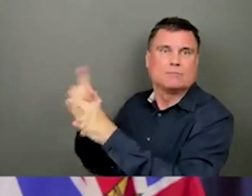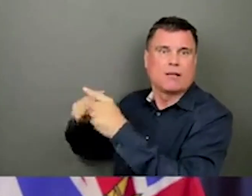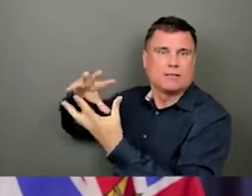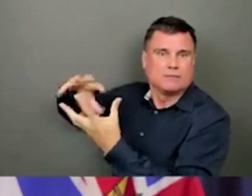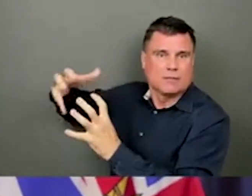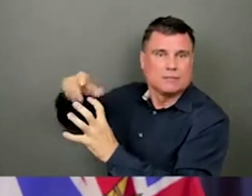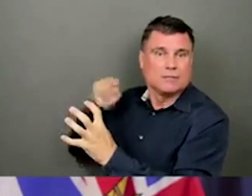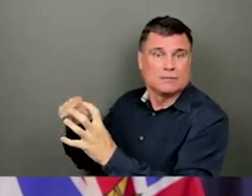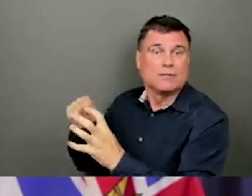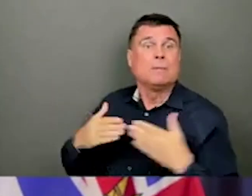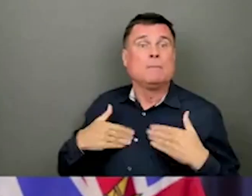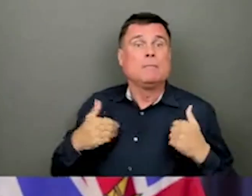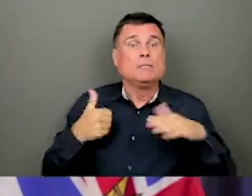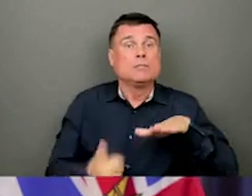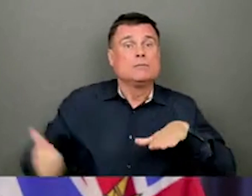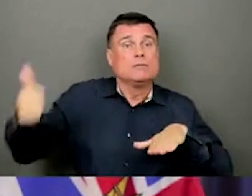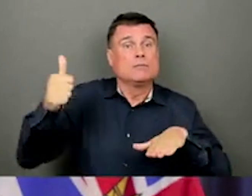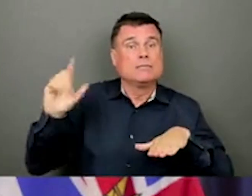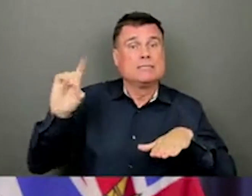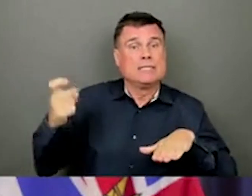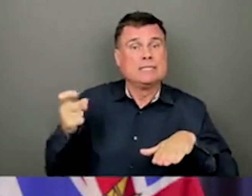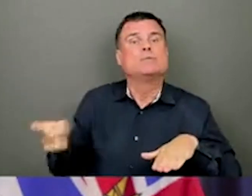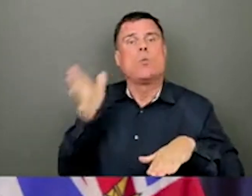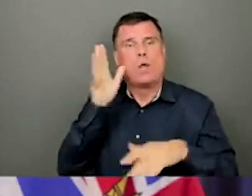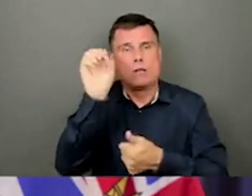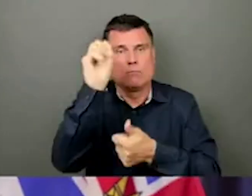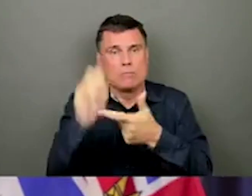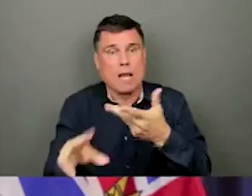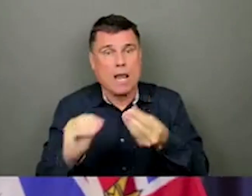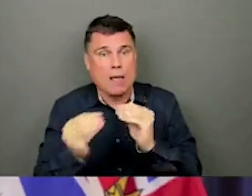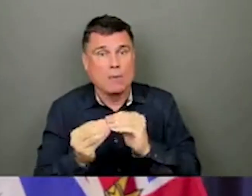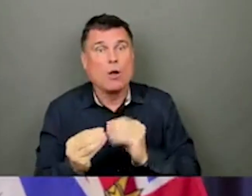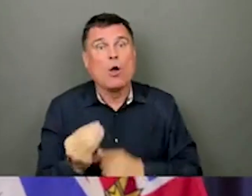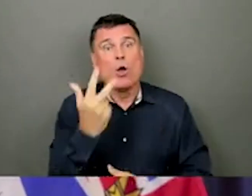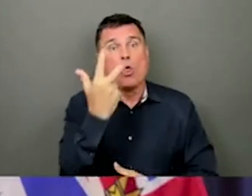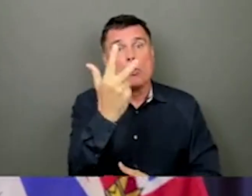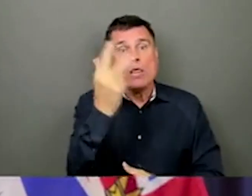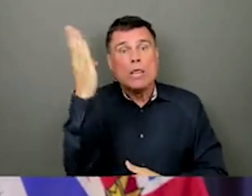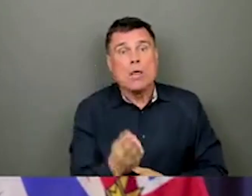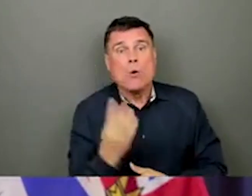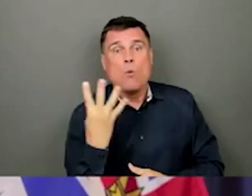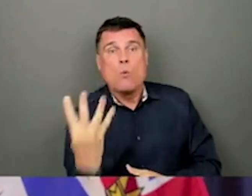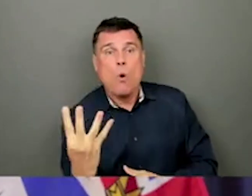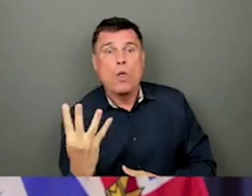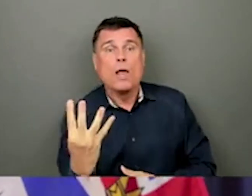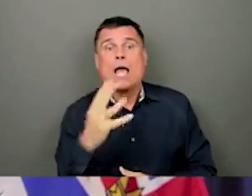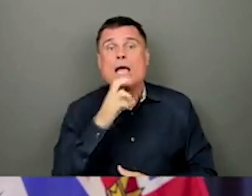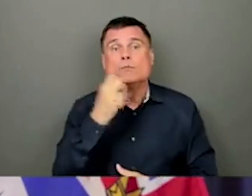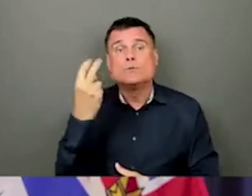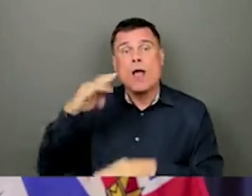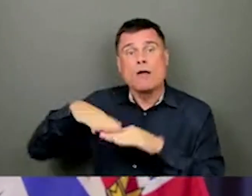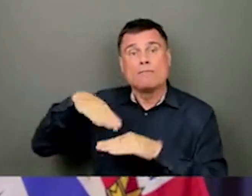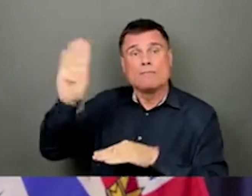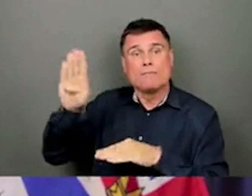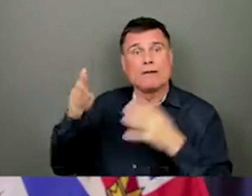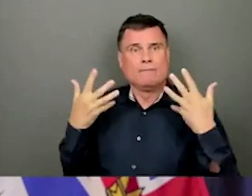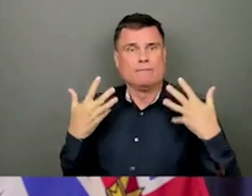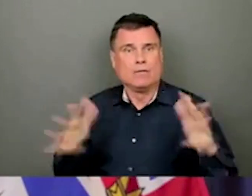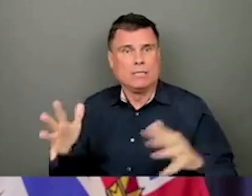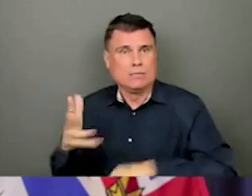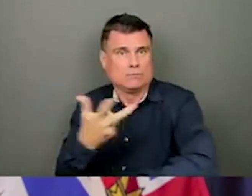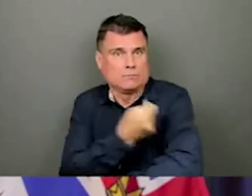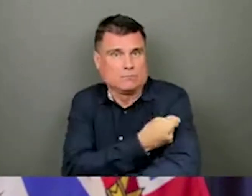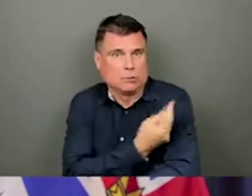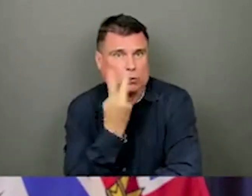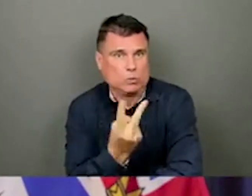shortly. 3/4 of British Columbians eligible, 12 and above, have had 2 doses of